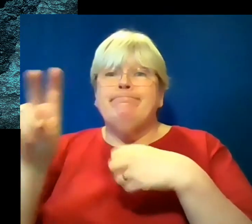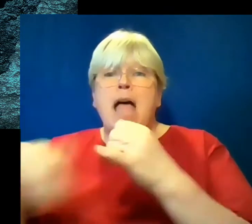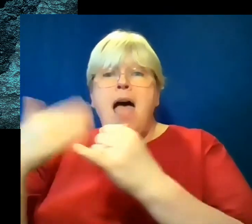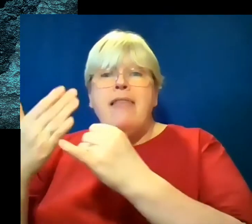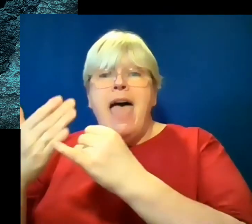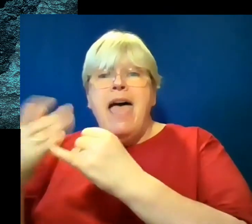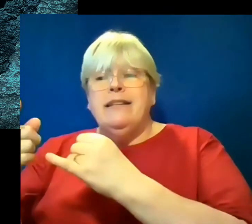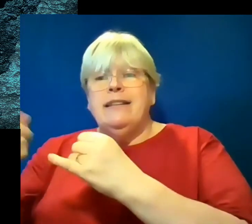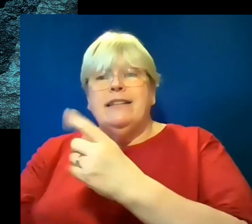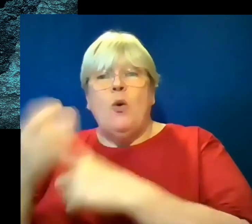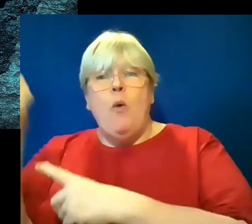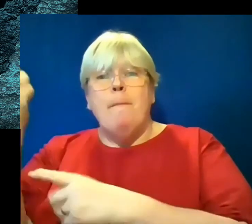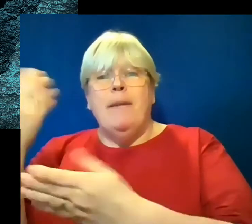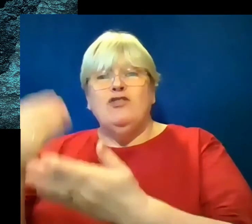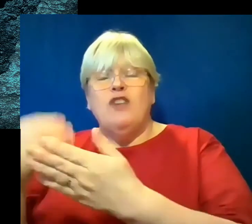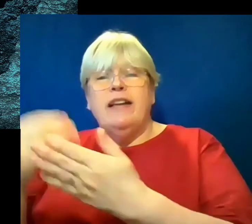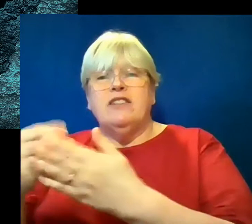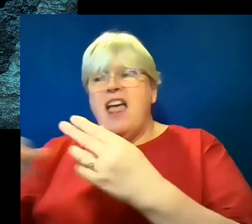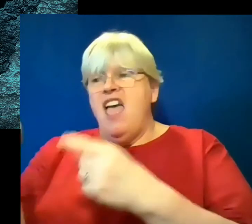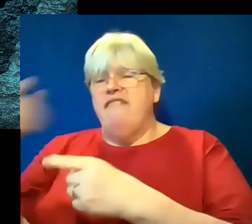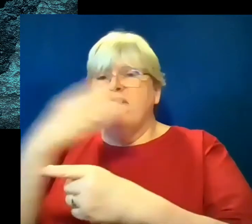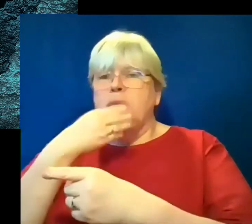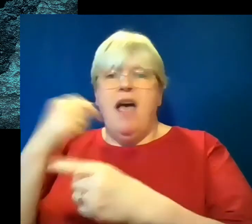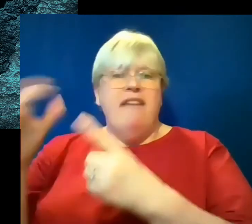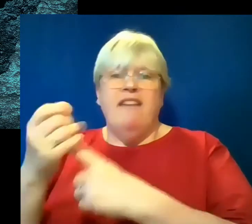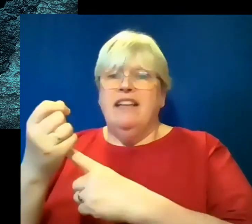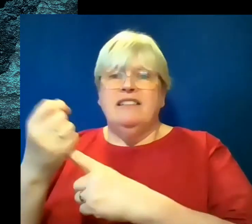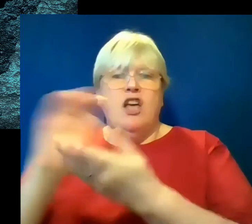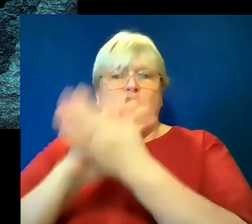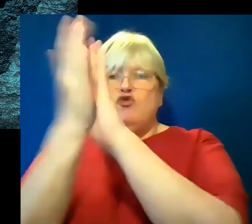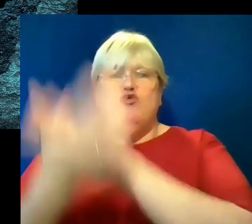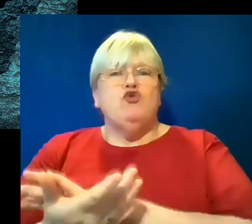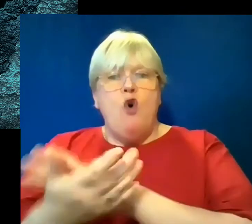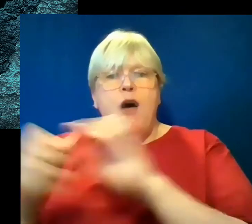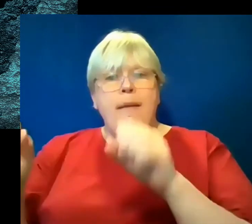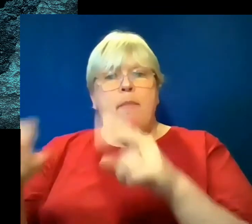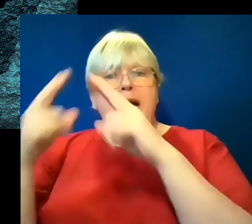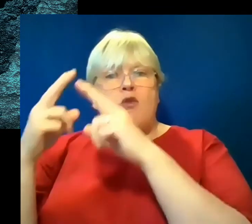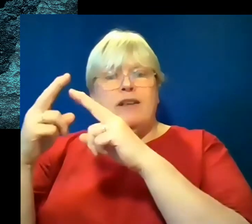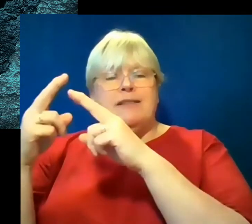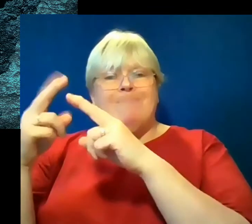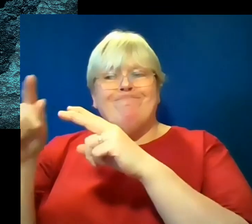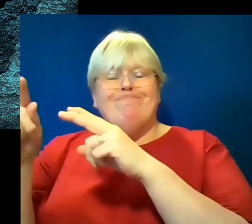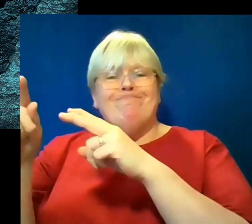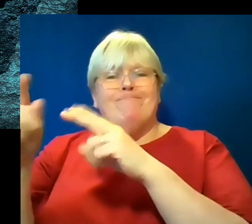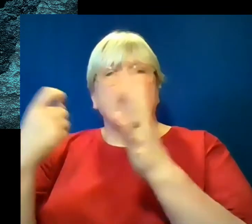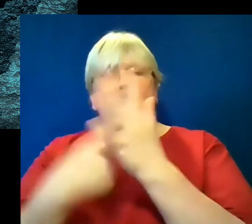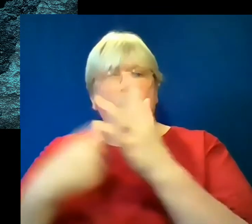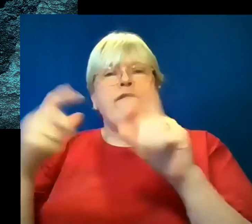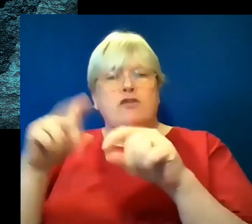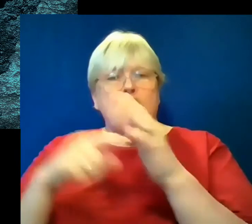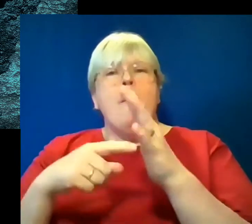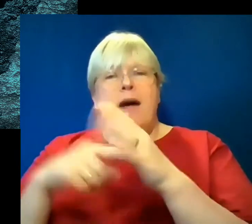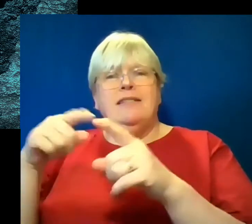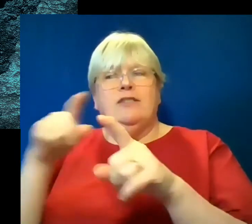he finds it, he wants to destroy everything good in the city that these children love. And so the rooftoppers are up against him in a